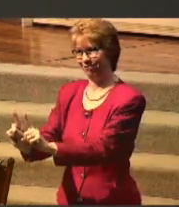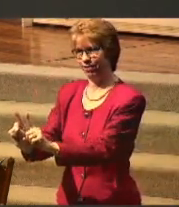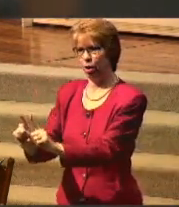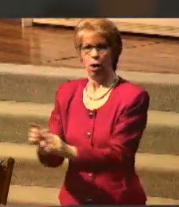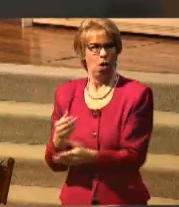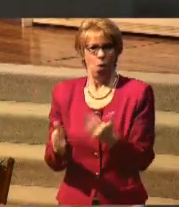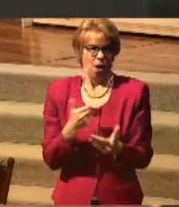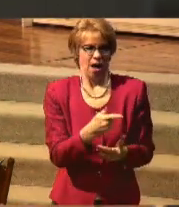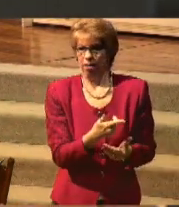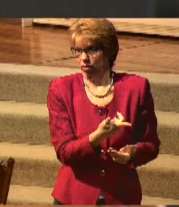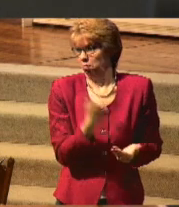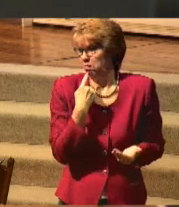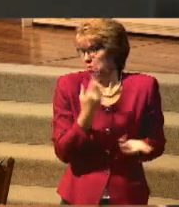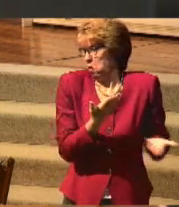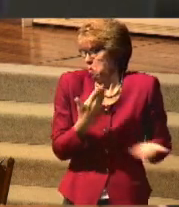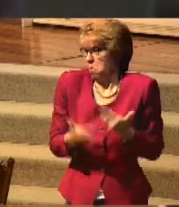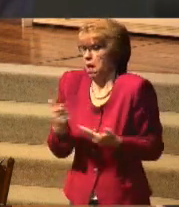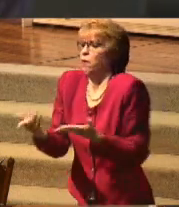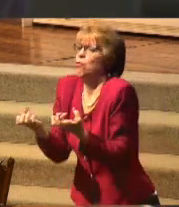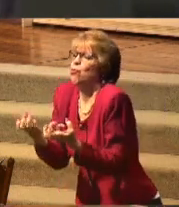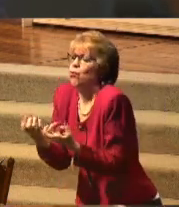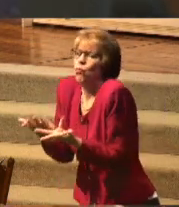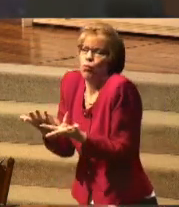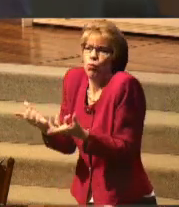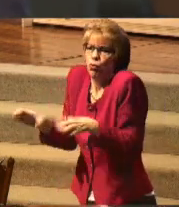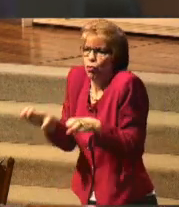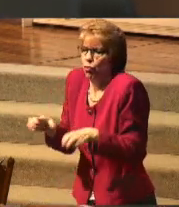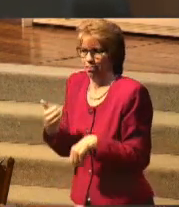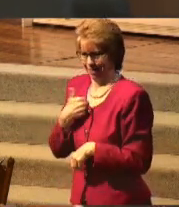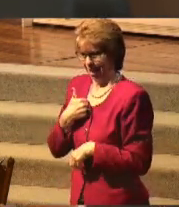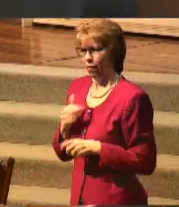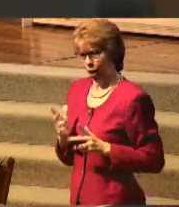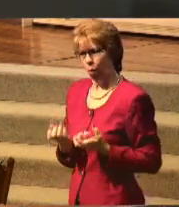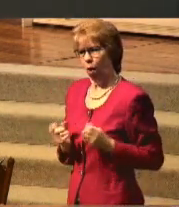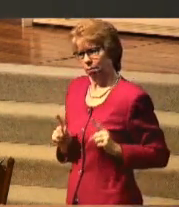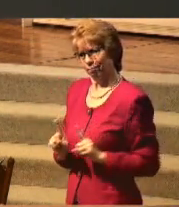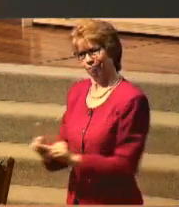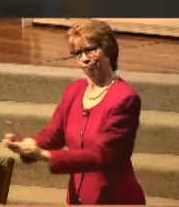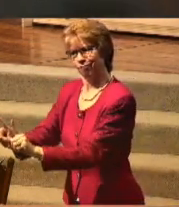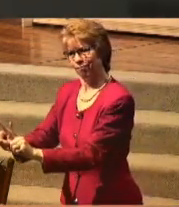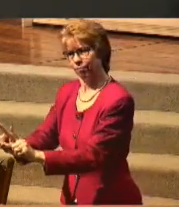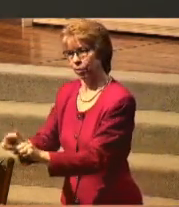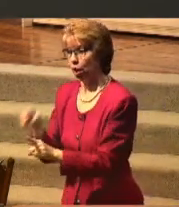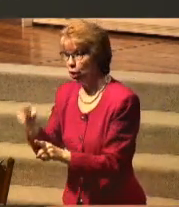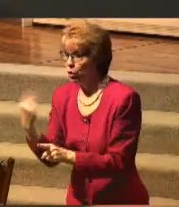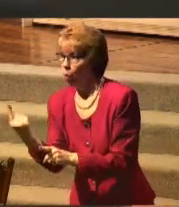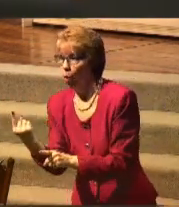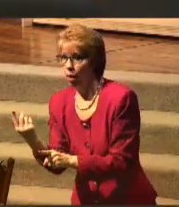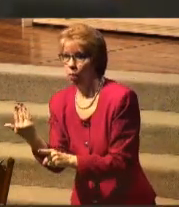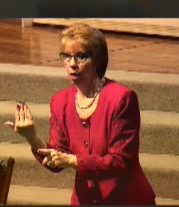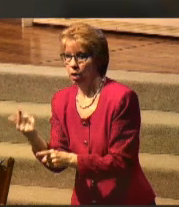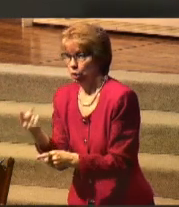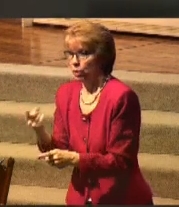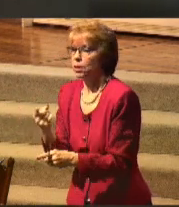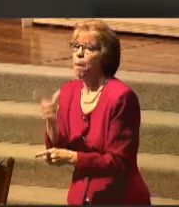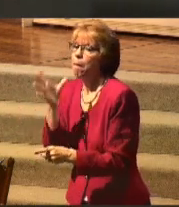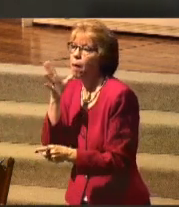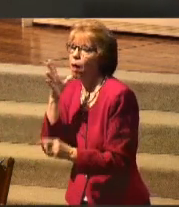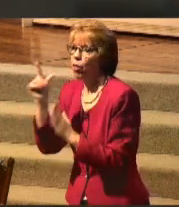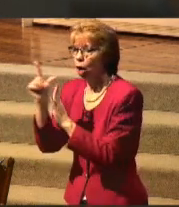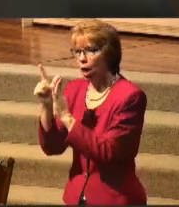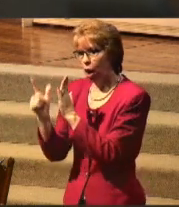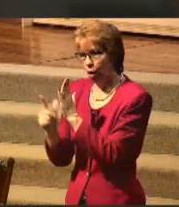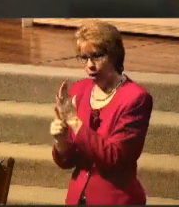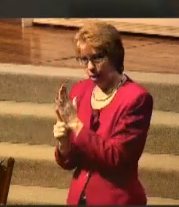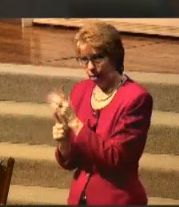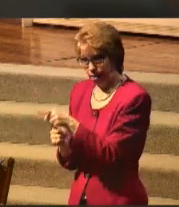I'm with you. Naomi was the only person that she had, and she was going to cherish the one that she loved.